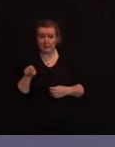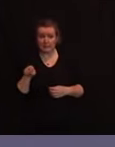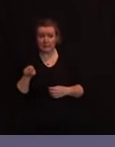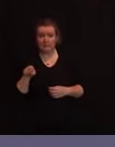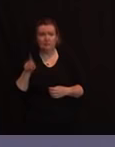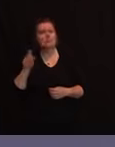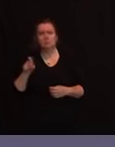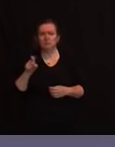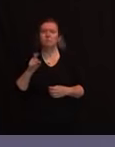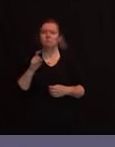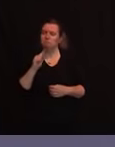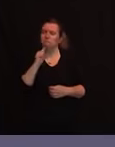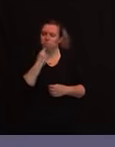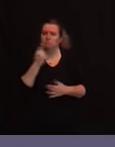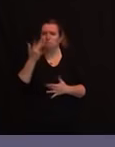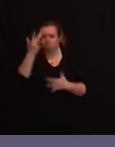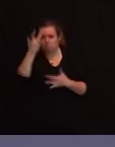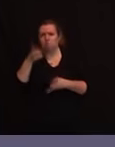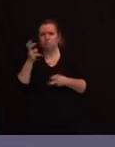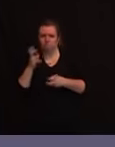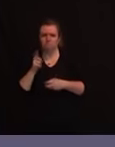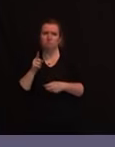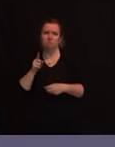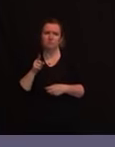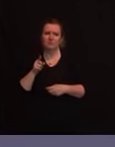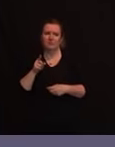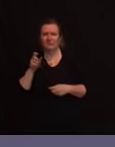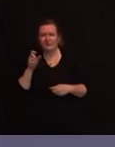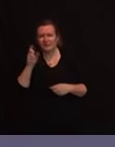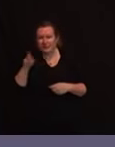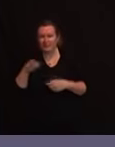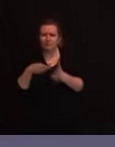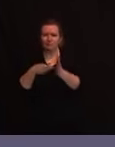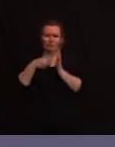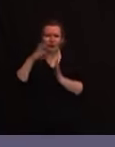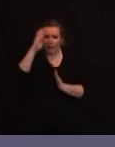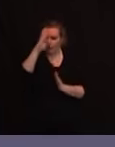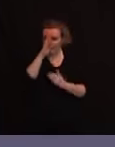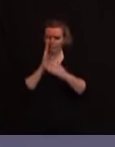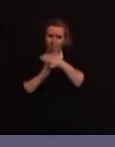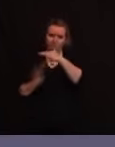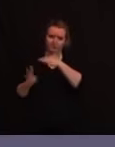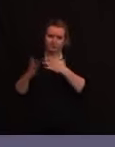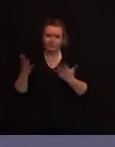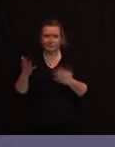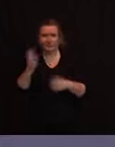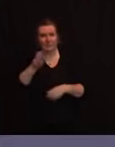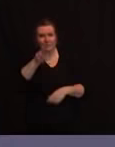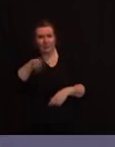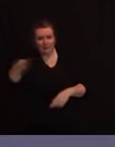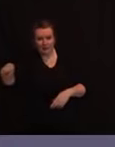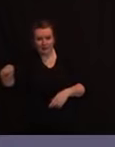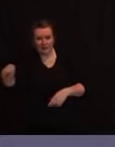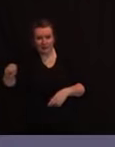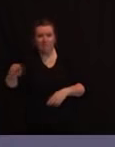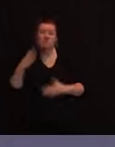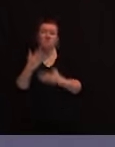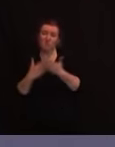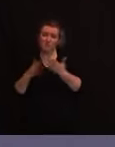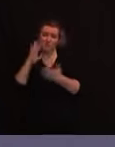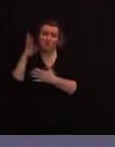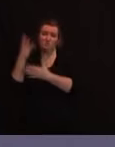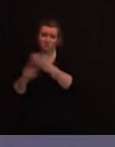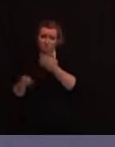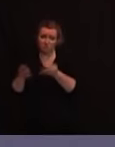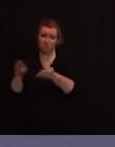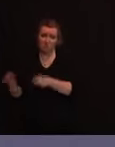healthcare experience, including hospitalizations and ultimately critical care, and sadly we'll lose some of those folks. So there was